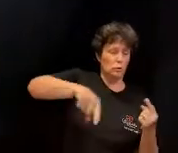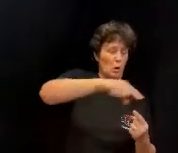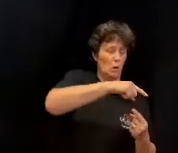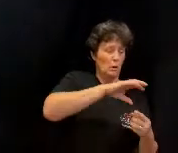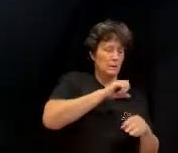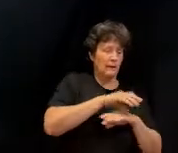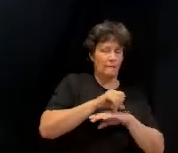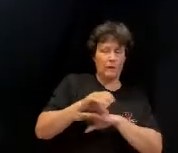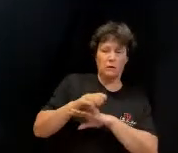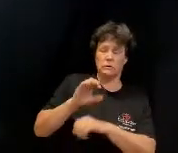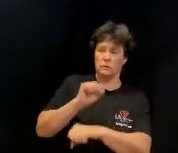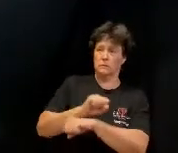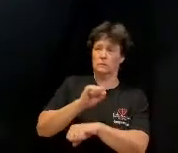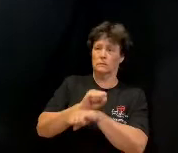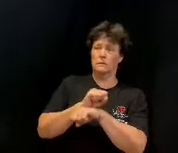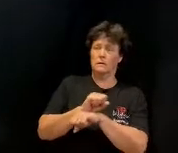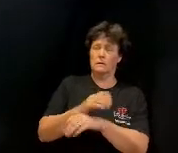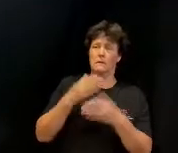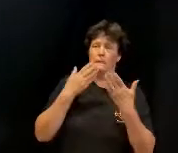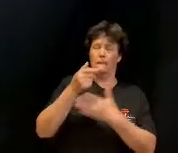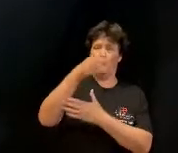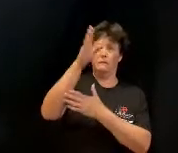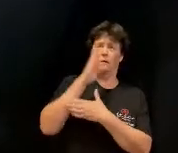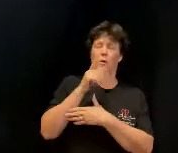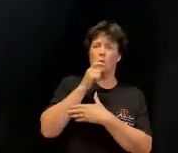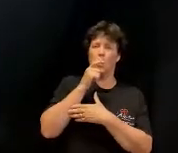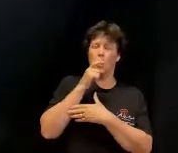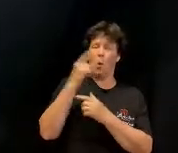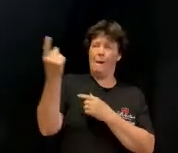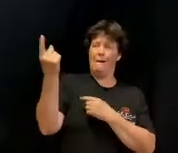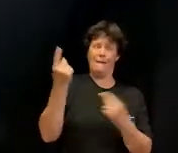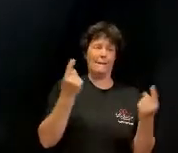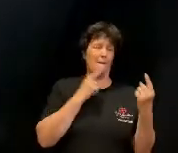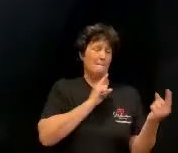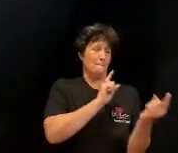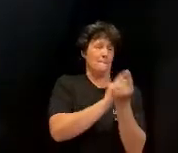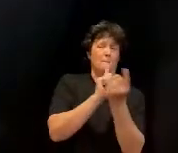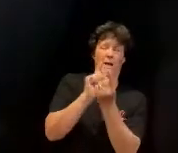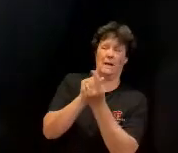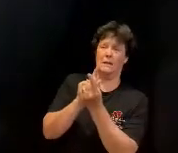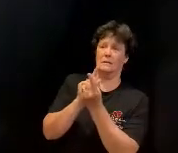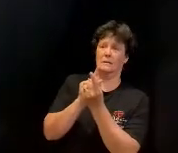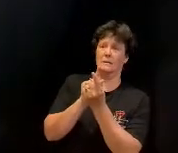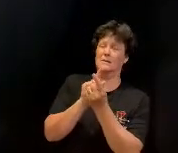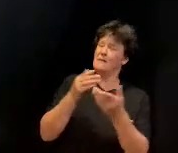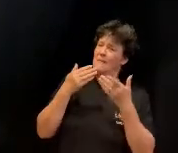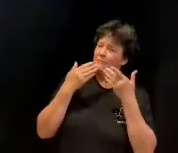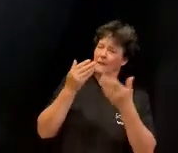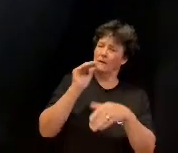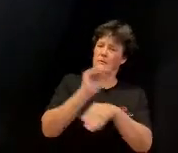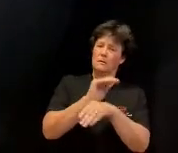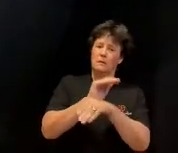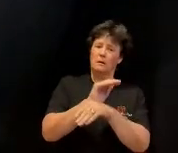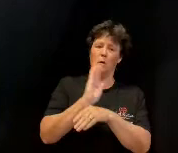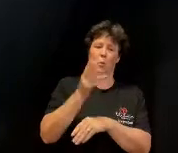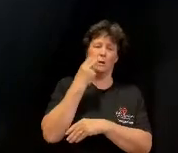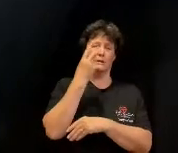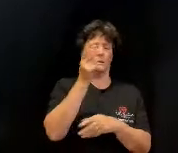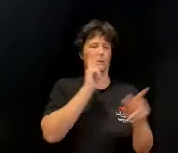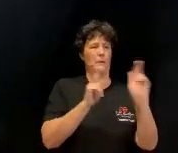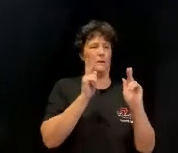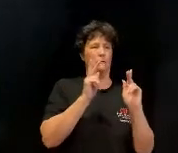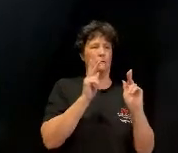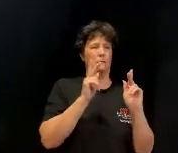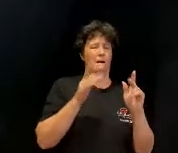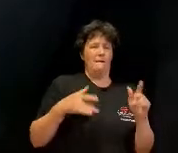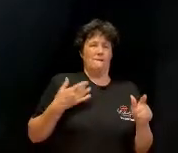Lord, those people, God, that's in our path that need you. So God, I thank you tonight that we'll see people. People will feel